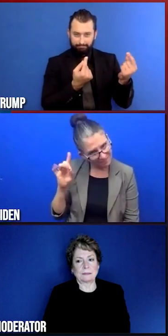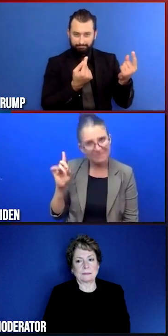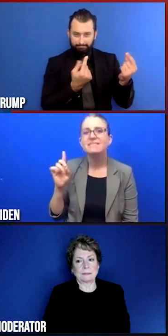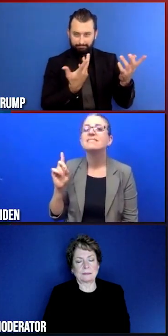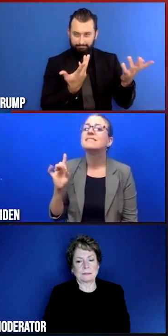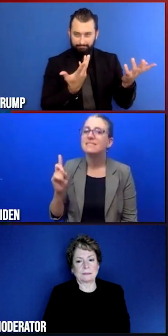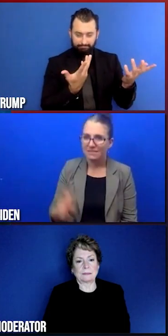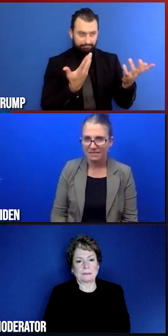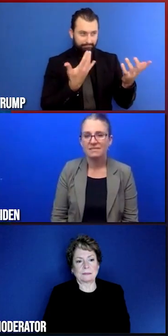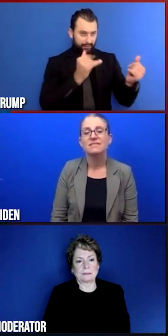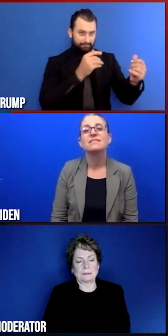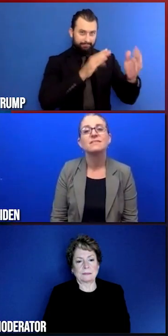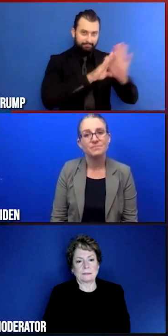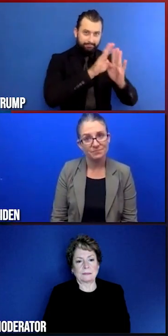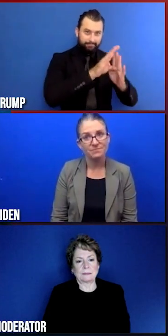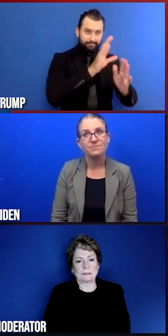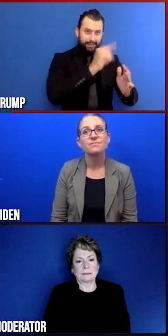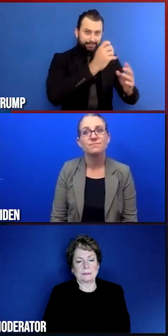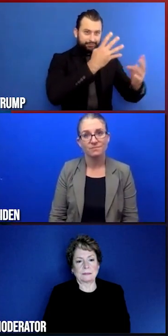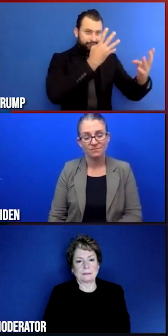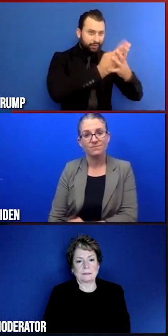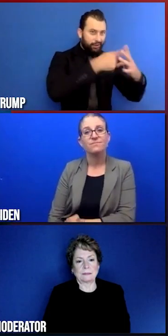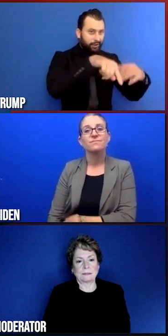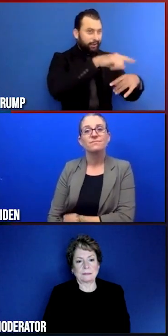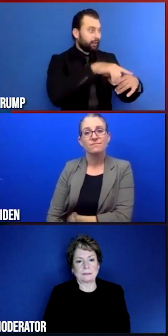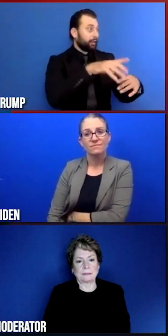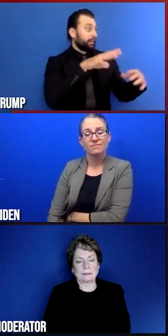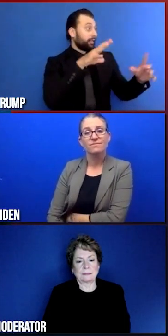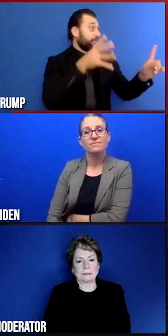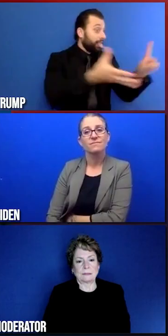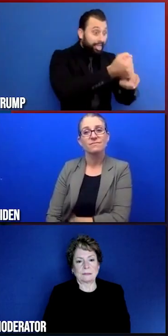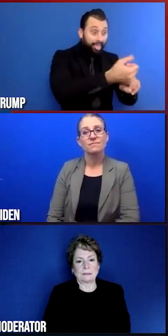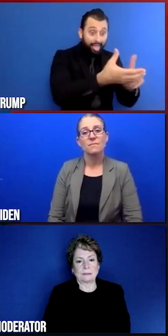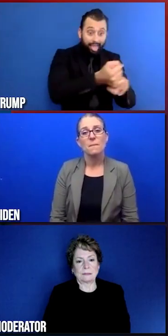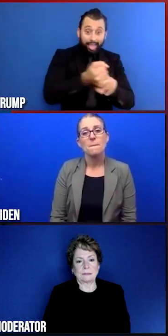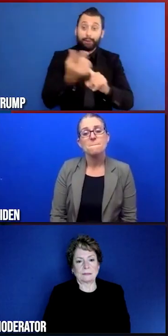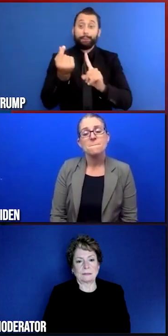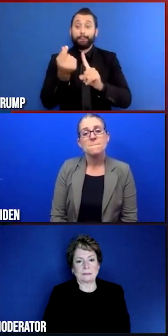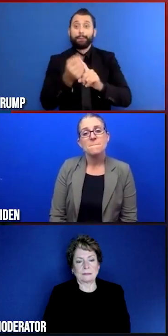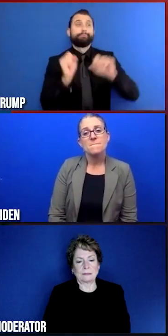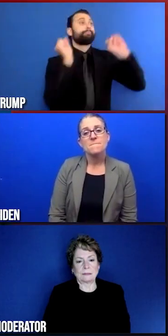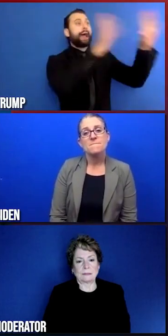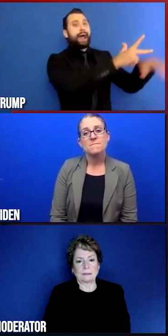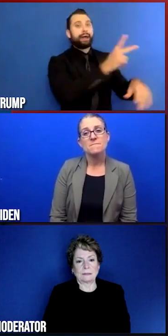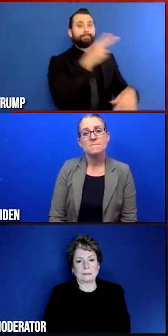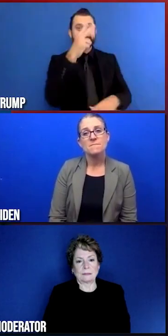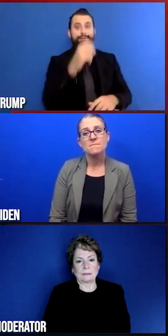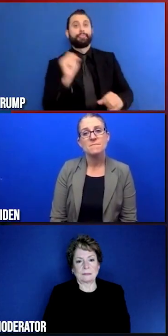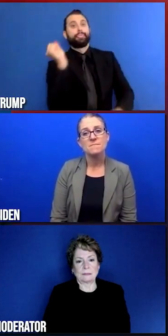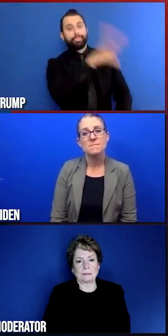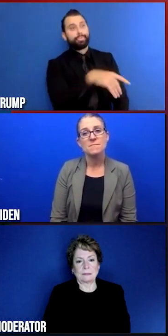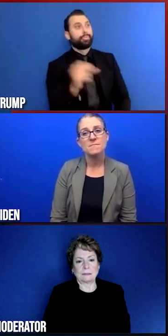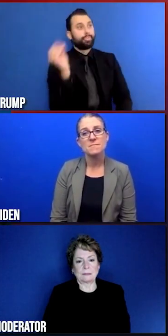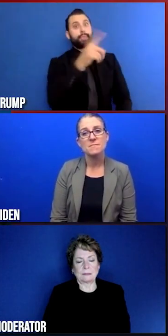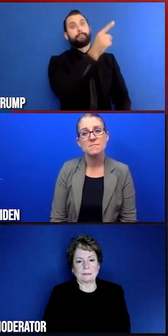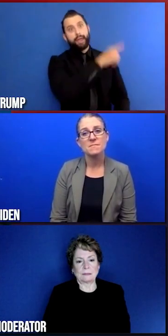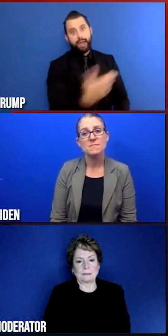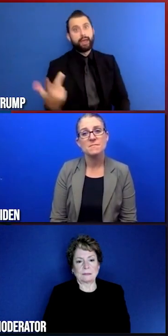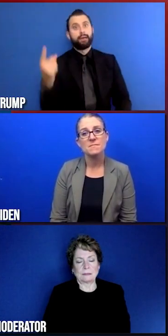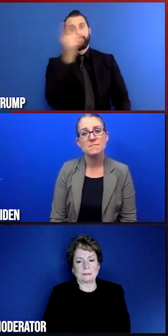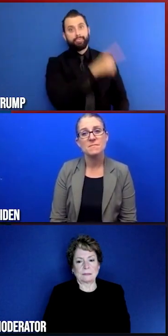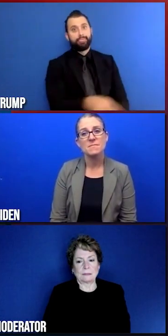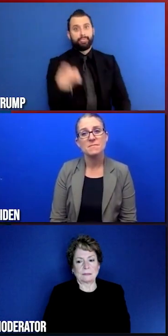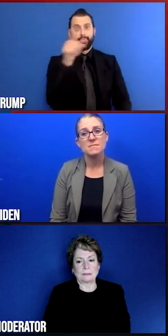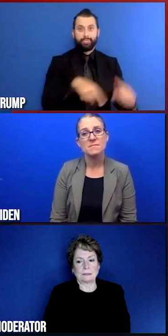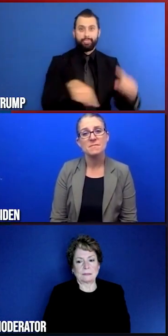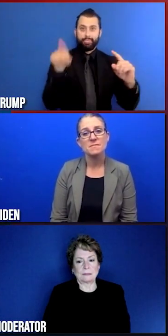horrible things that they put in and that they lived with. But he had 8 years he was vice president. He did nothing